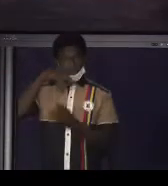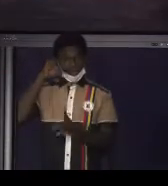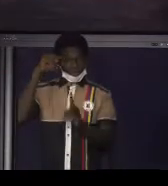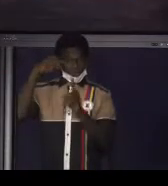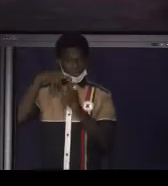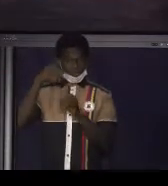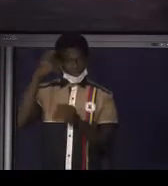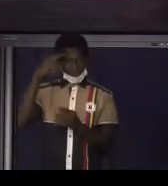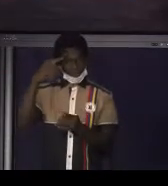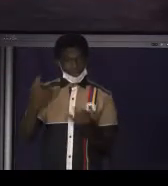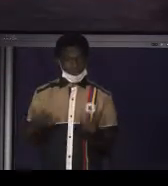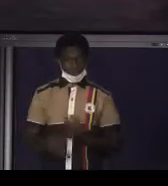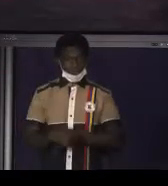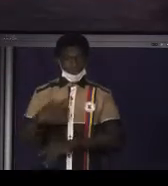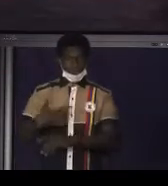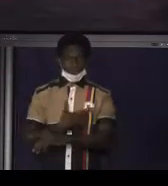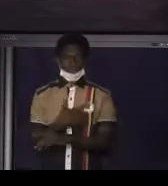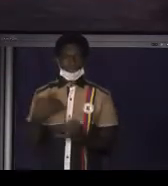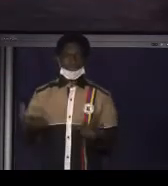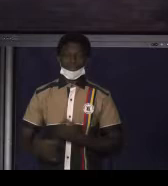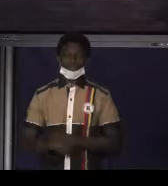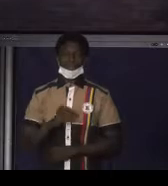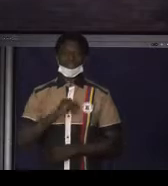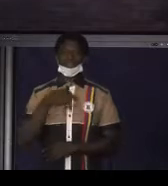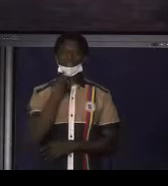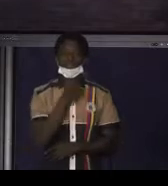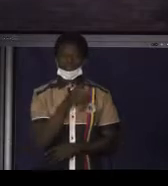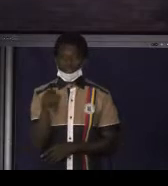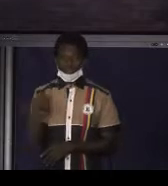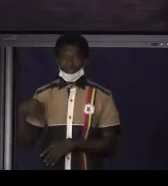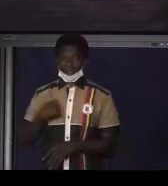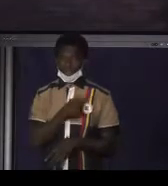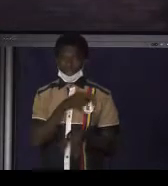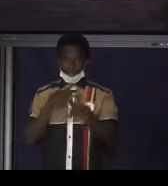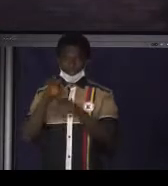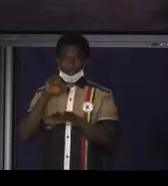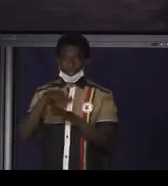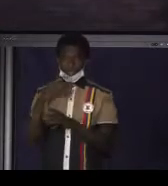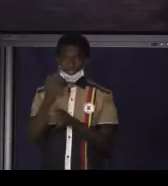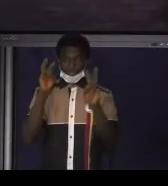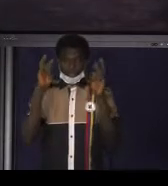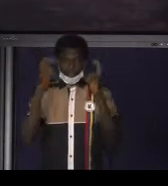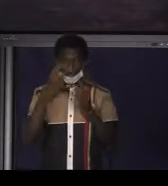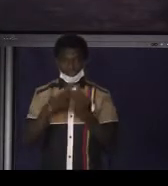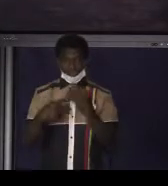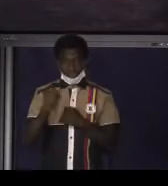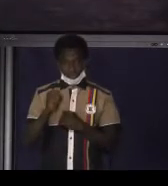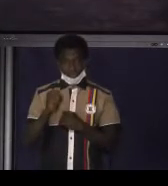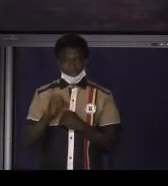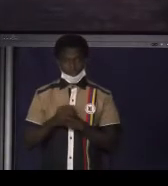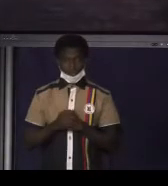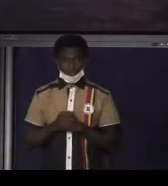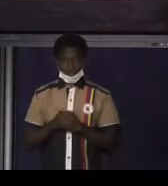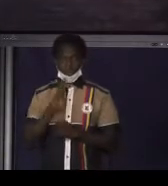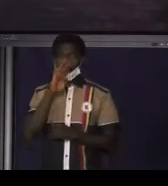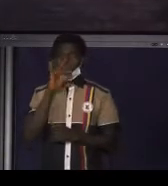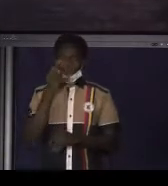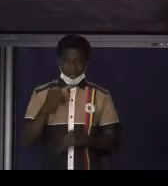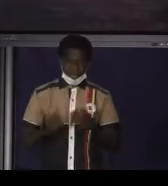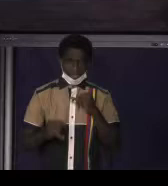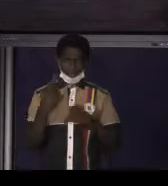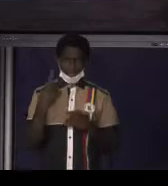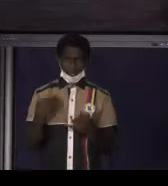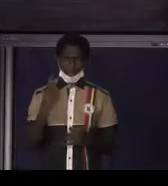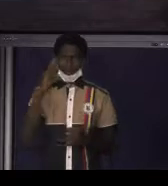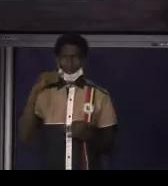learning objective for today's lesson. Today, I told you we're looking at the topic, doubles. By